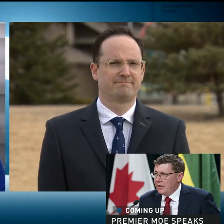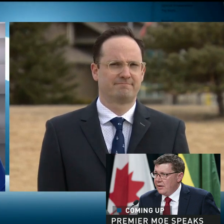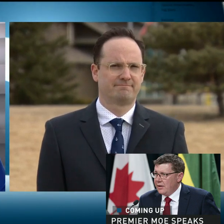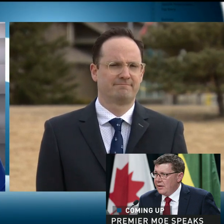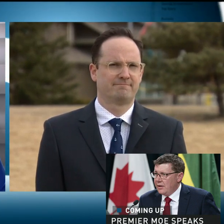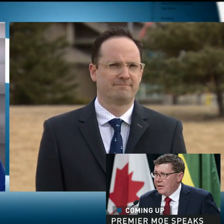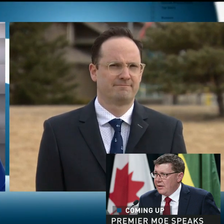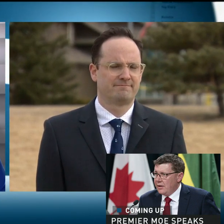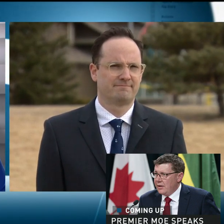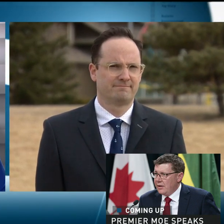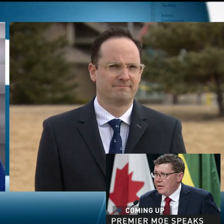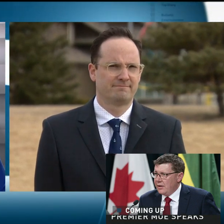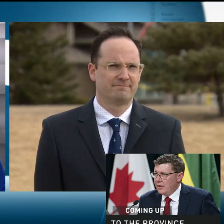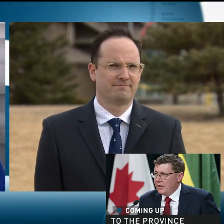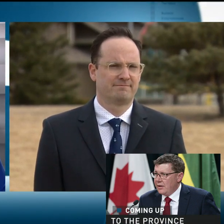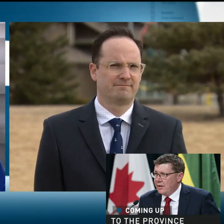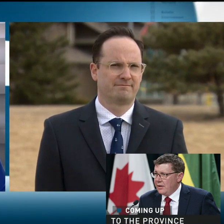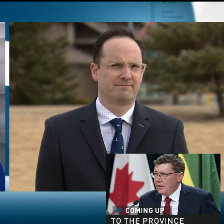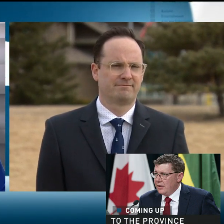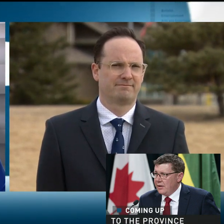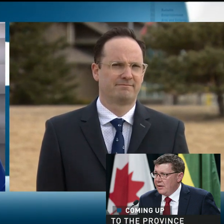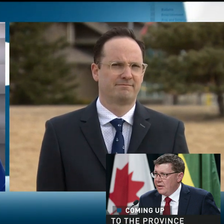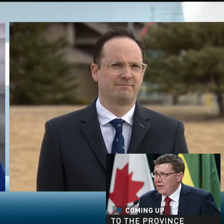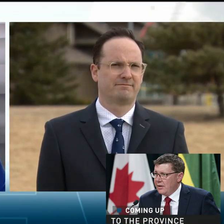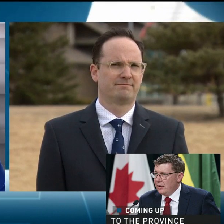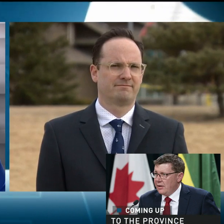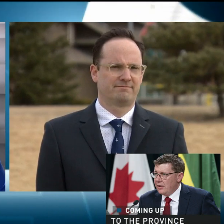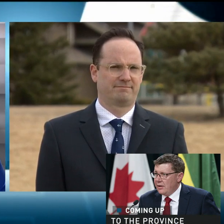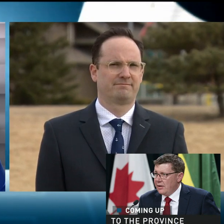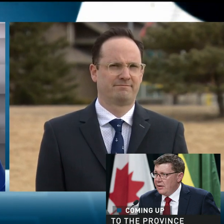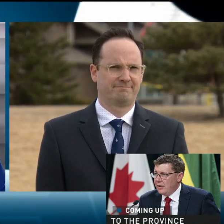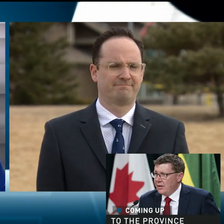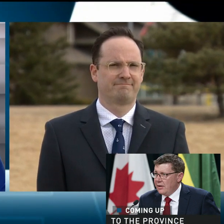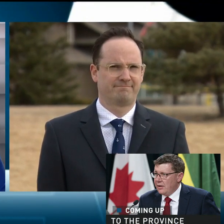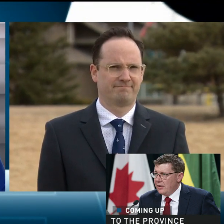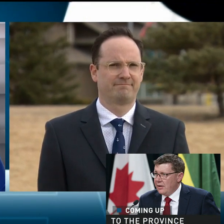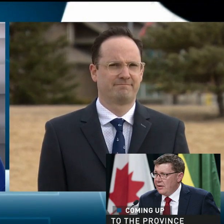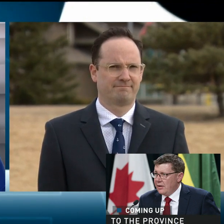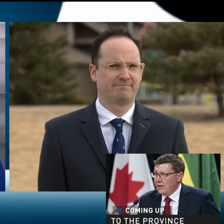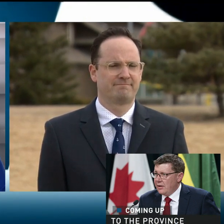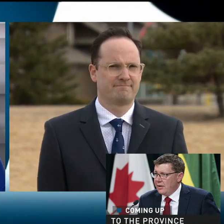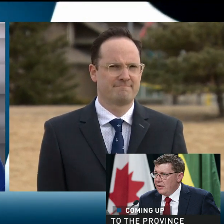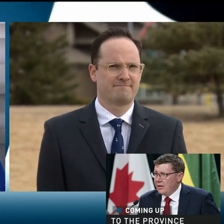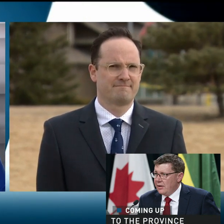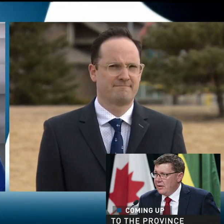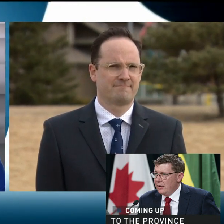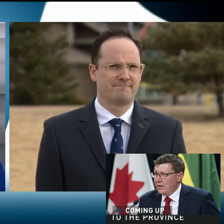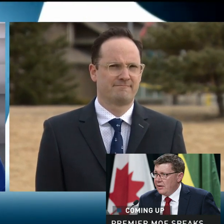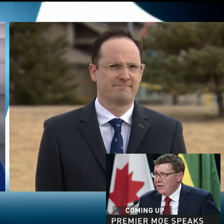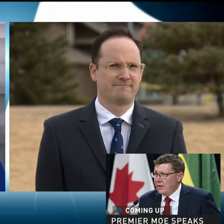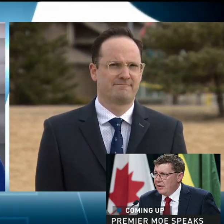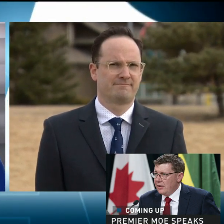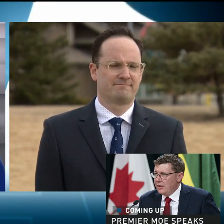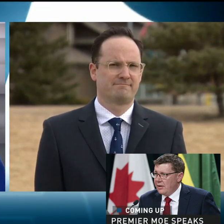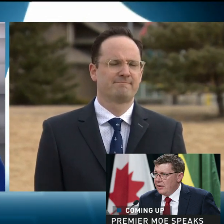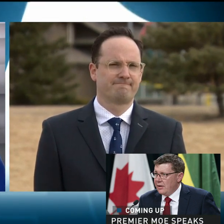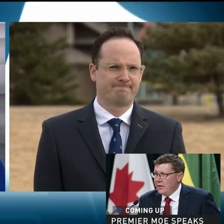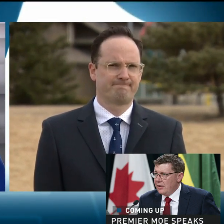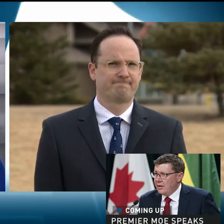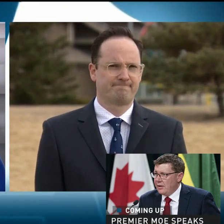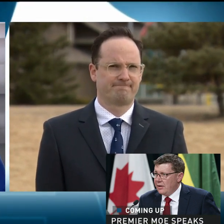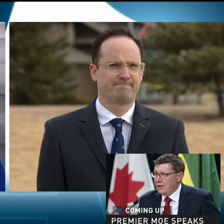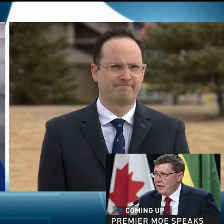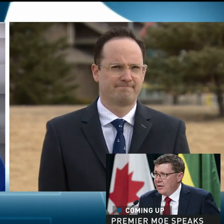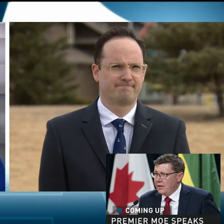Moe issued a state of emergency for our province. Adam, I know before the declaration, people were wondering how long until everything would be shut